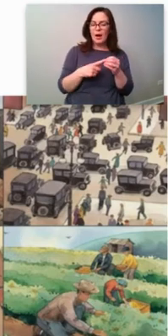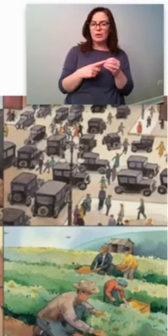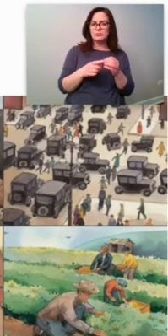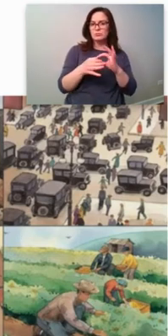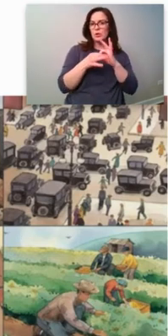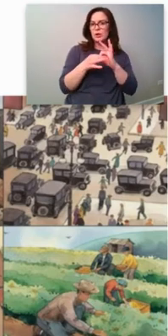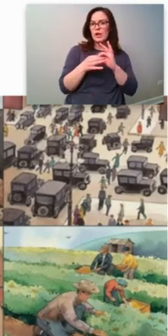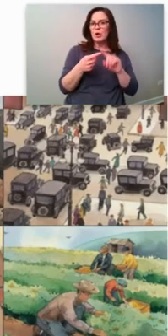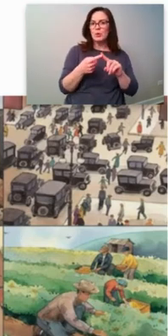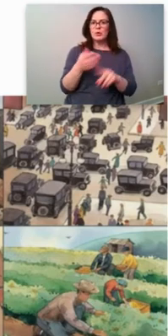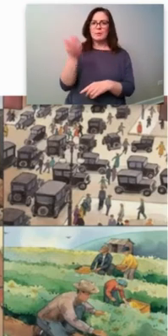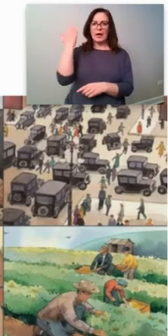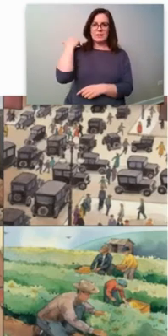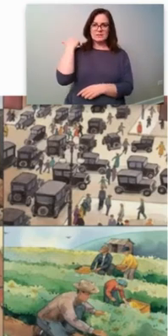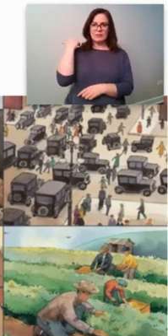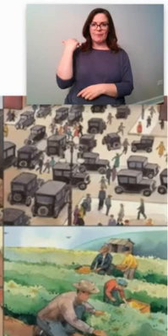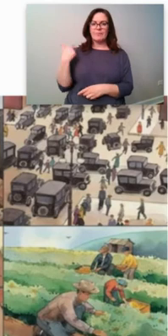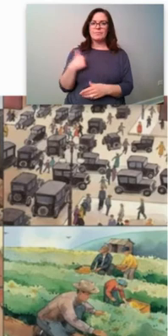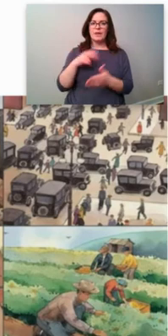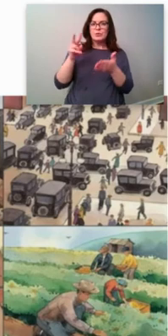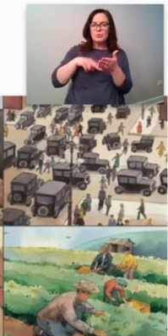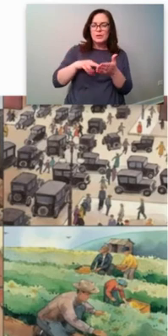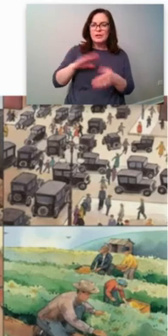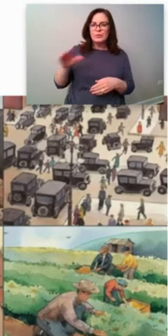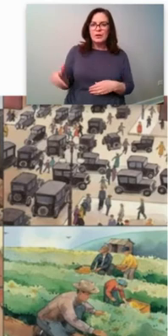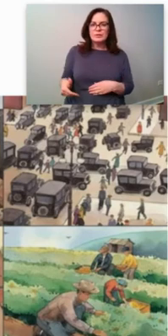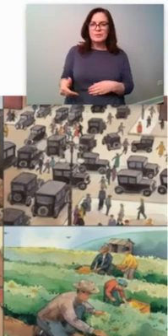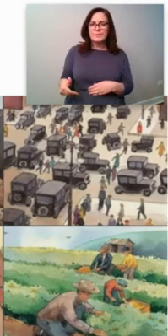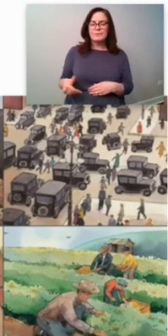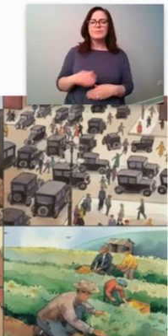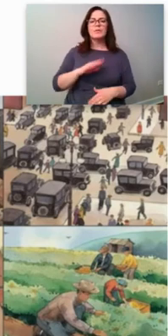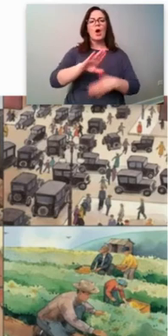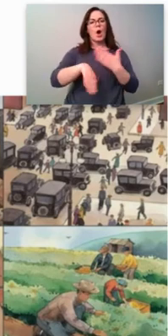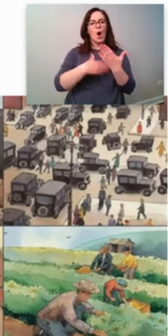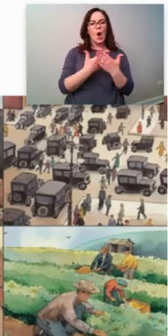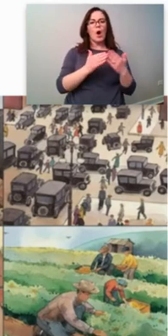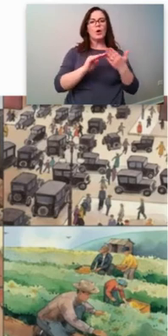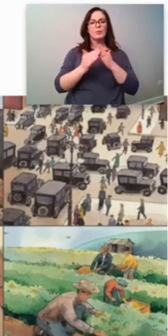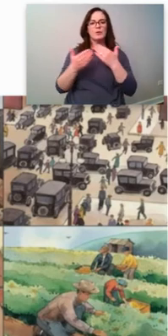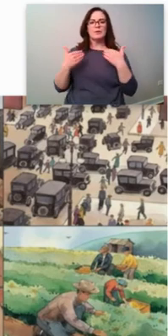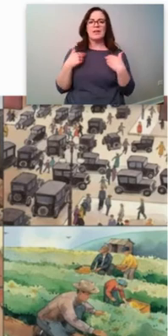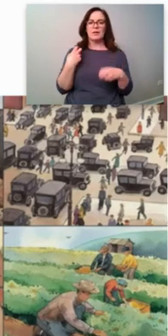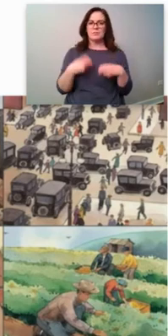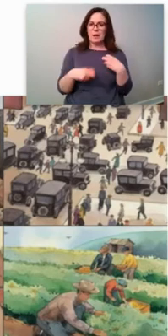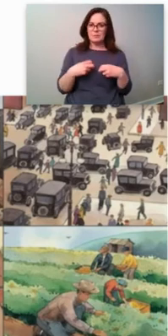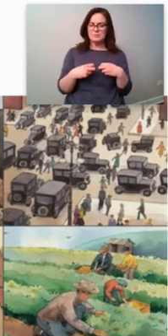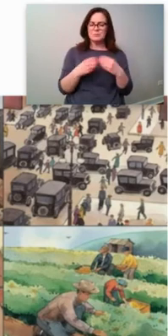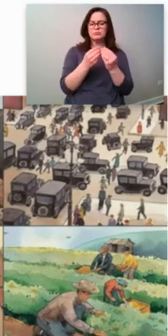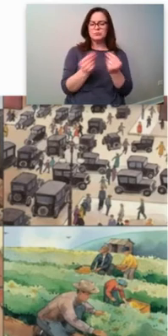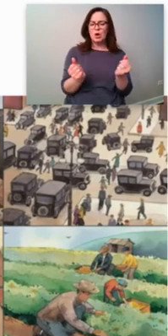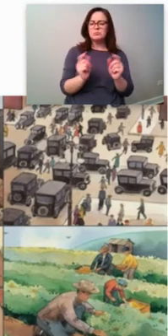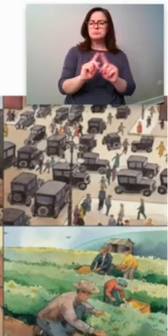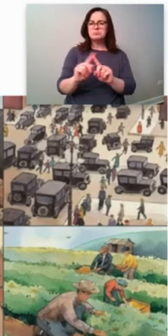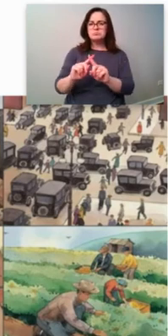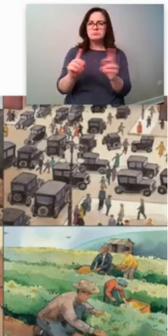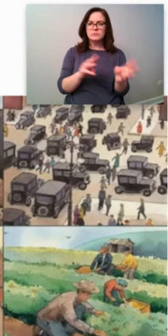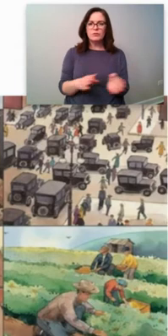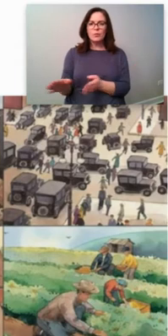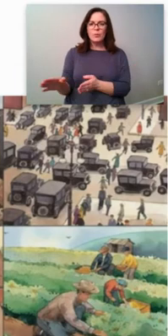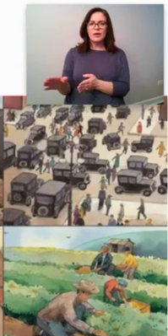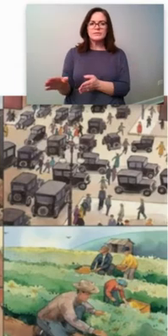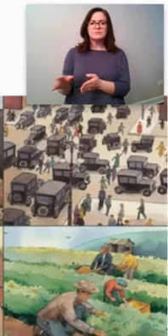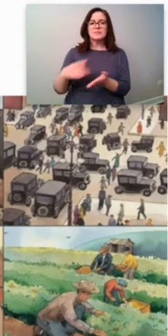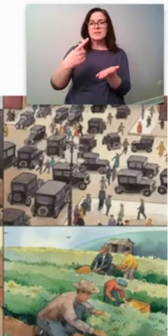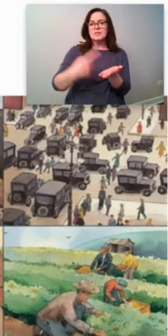past. Let's read our introduction. All communities have problems. They solve their problems in different ways. Sometimes